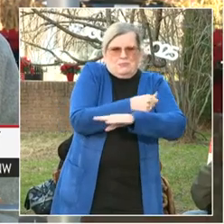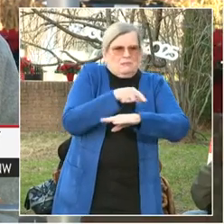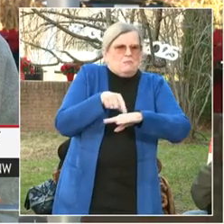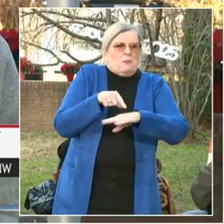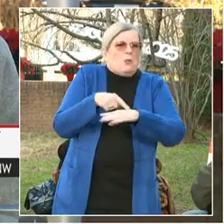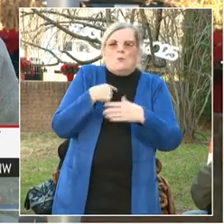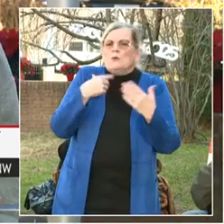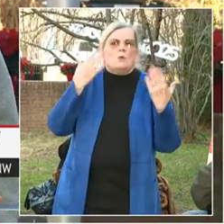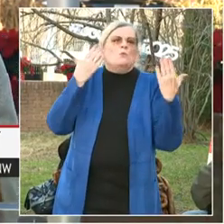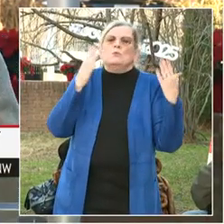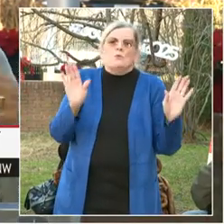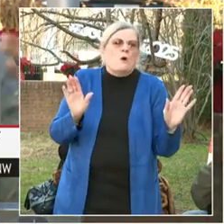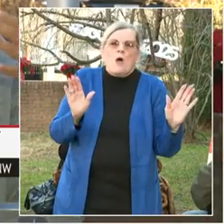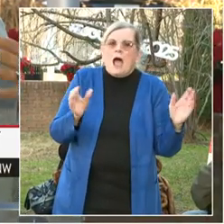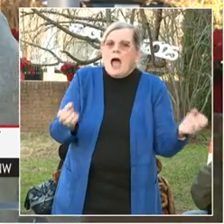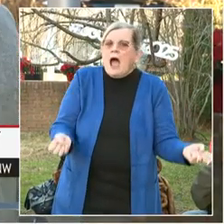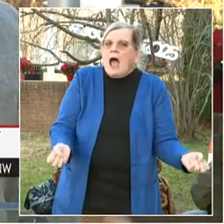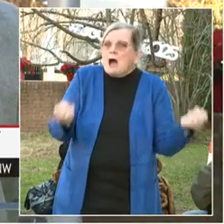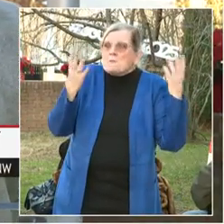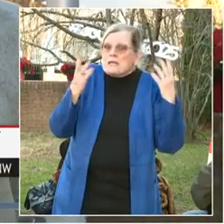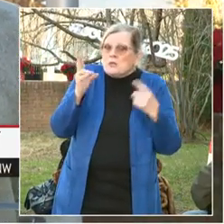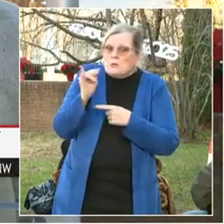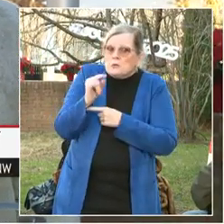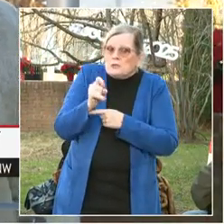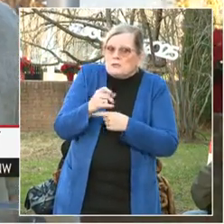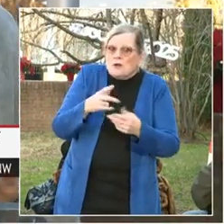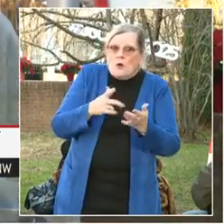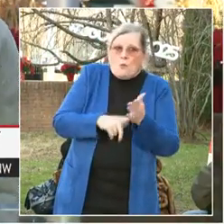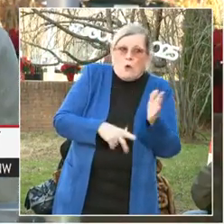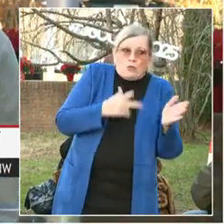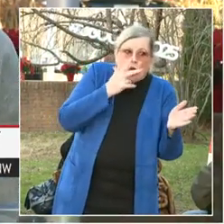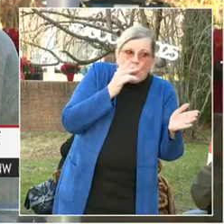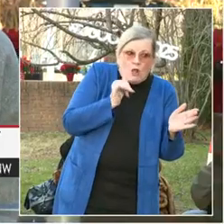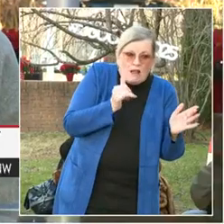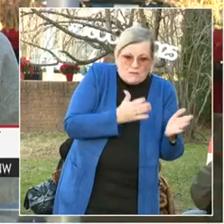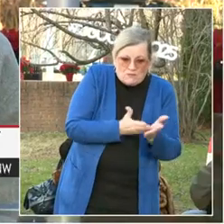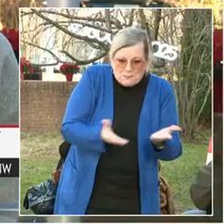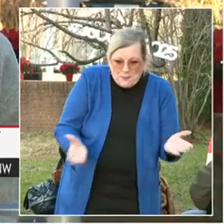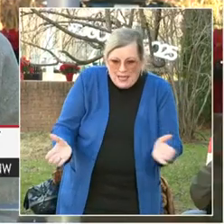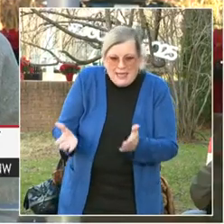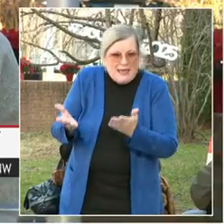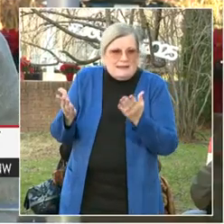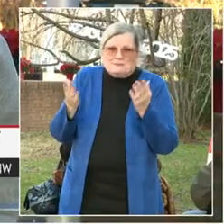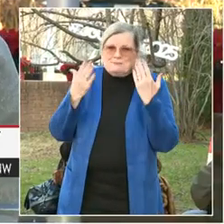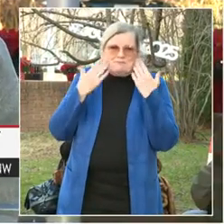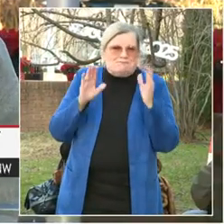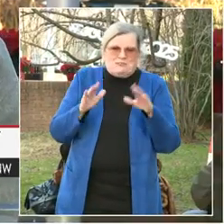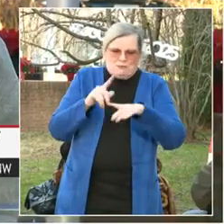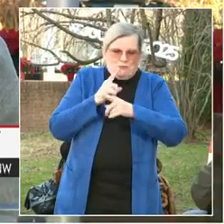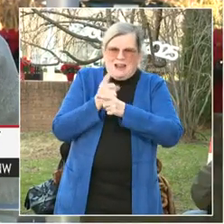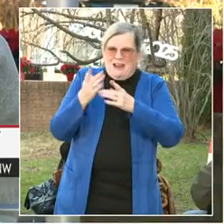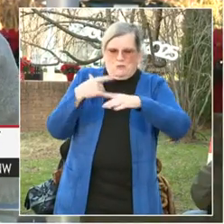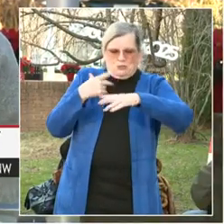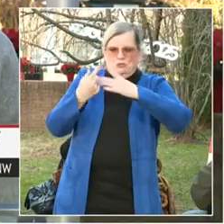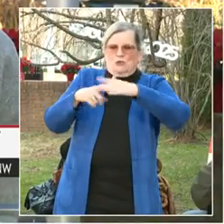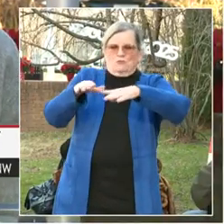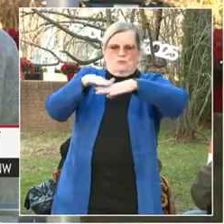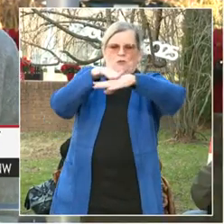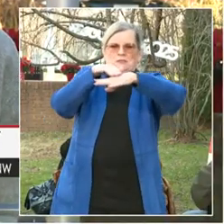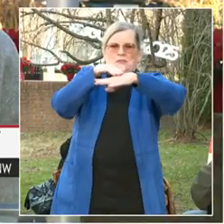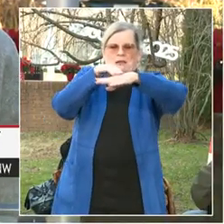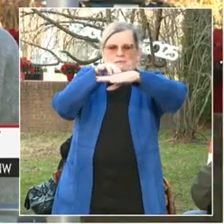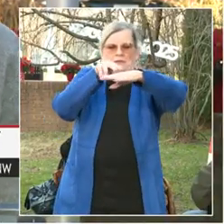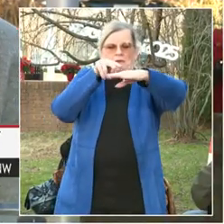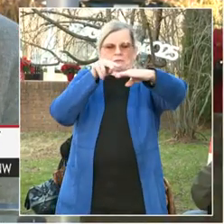many units or what it's going to look like. We're at the very beginning of the process. Even before that happens, however,